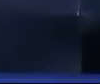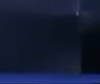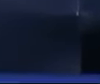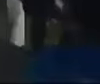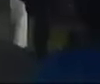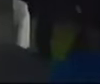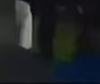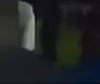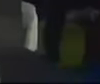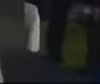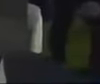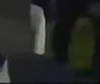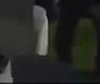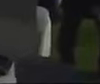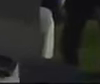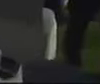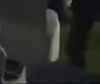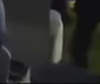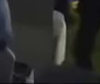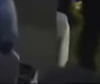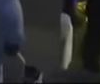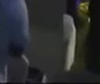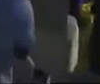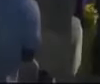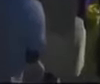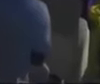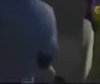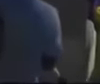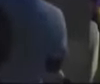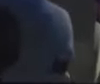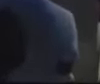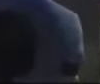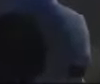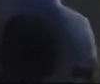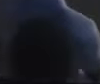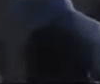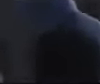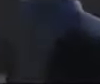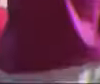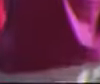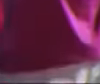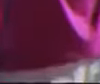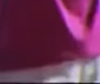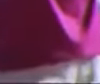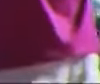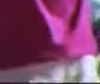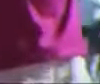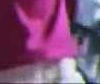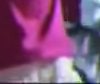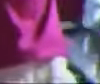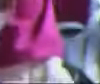are, this one, this prayer I'm praying, you will not escape it in the spirit.